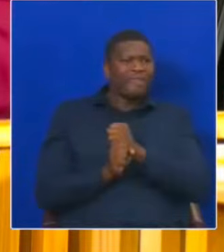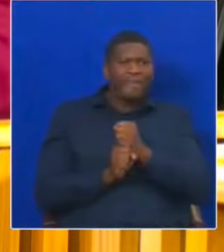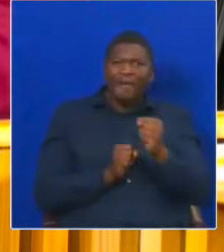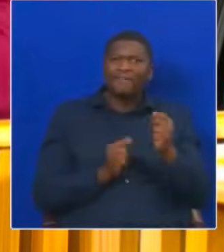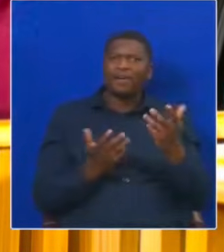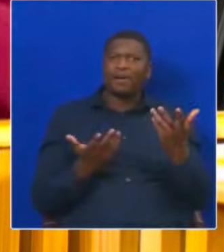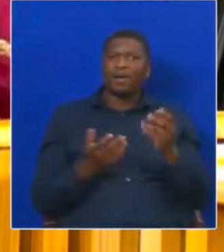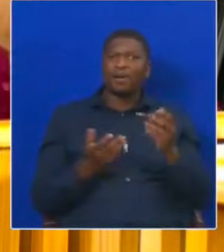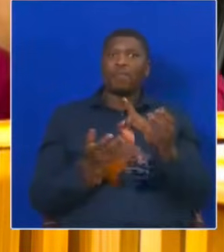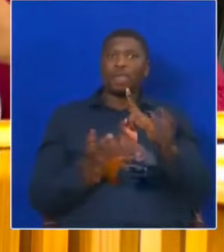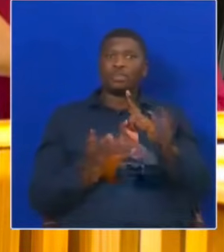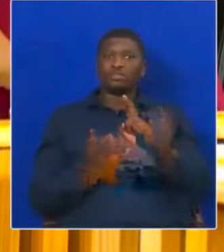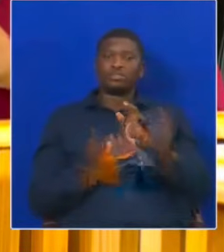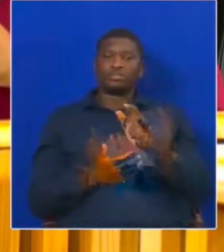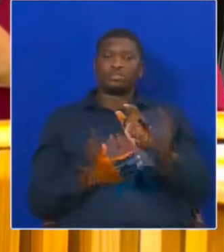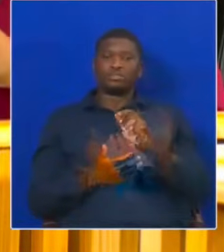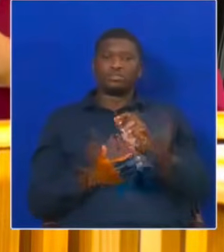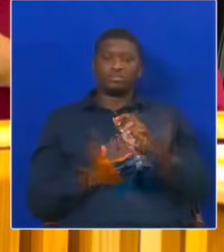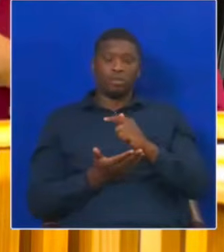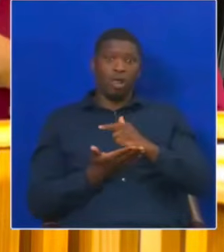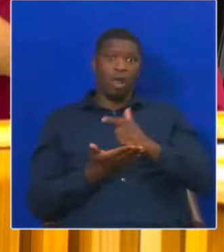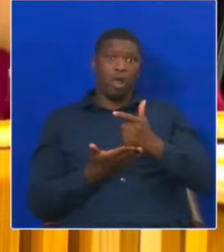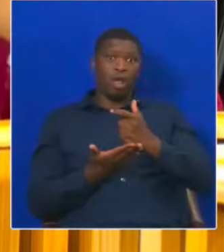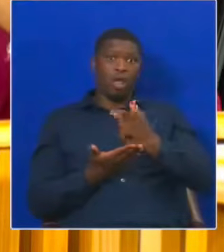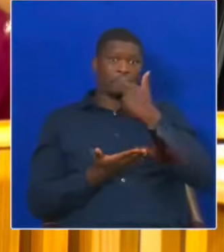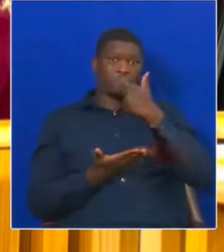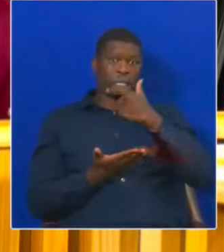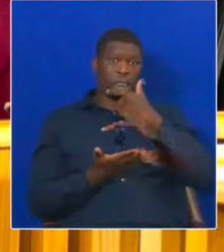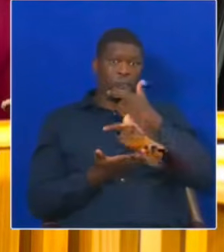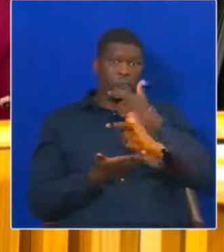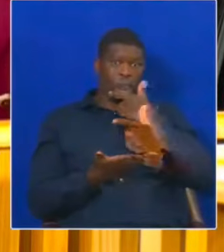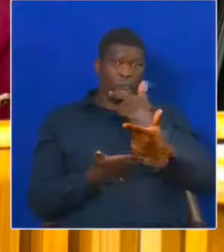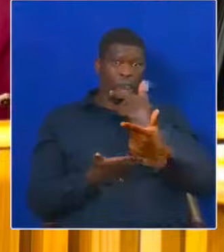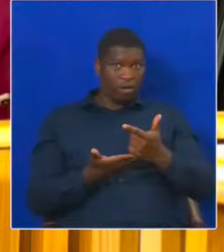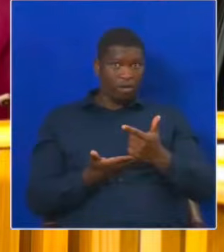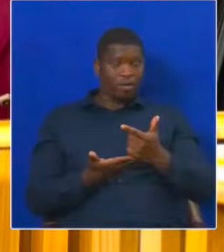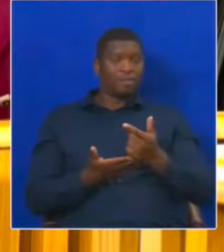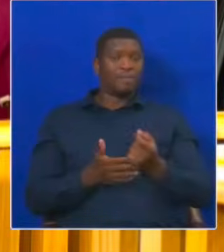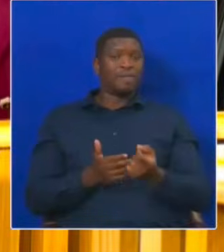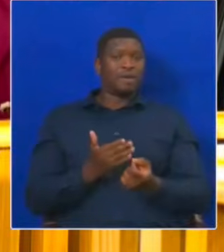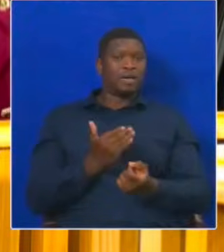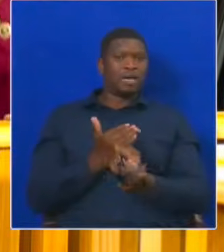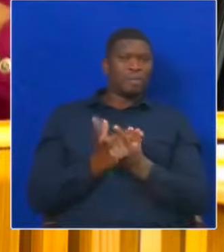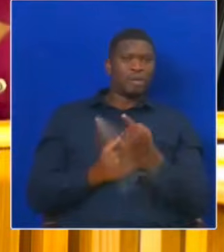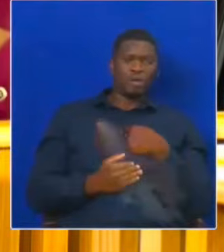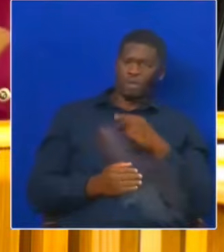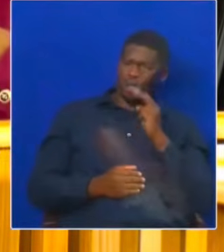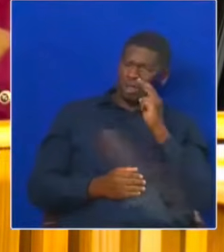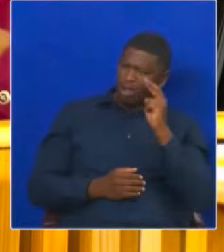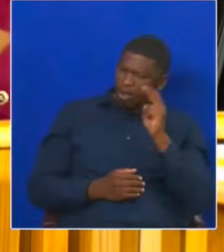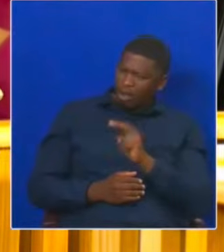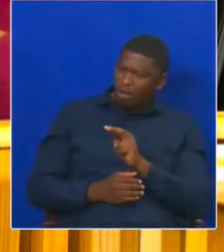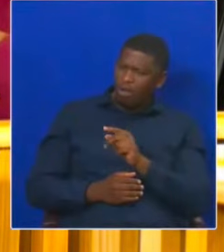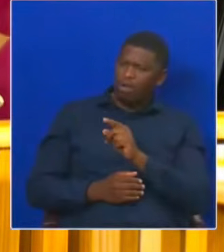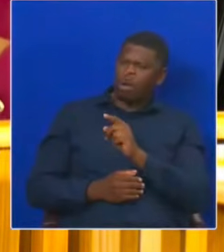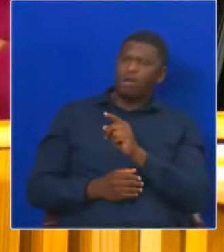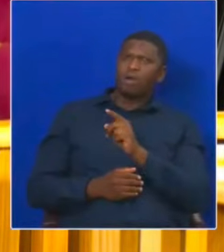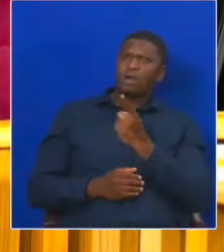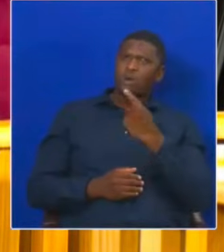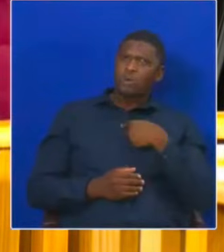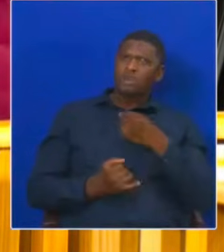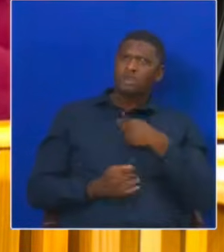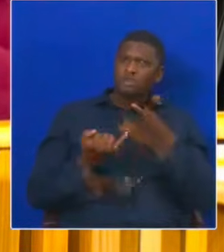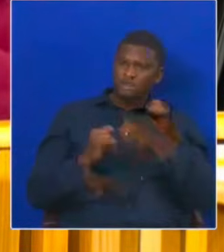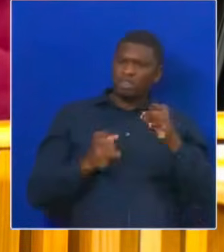a bigger question came to say that as we were looking for anything that can